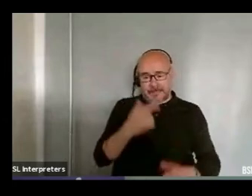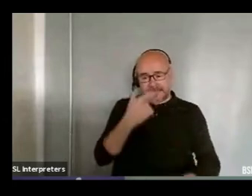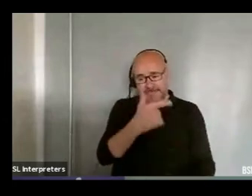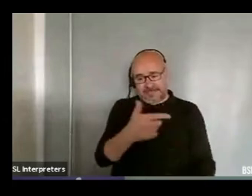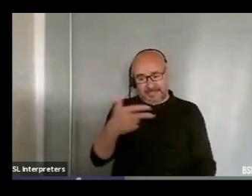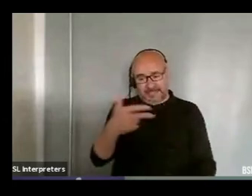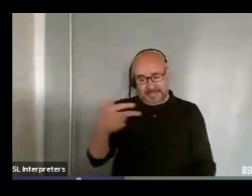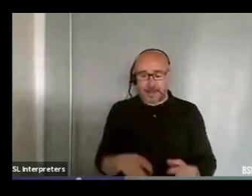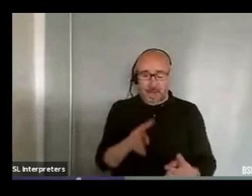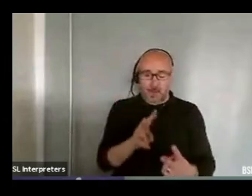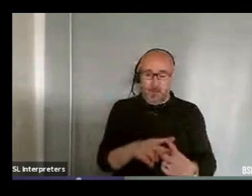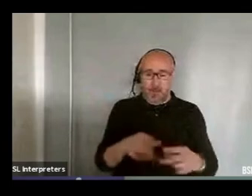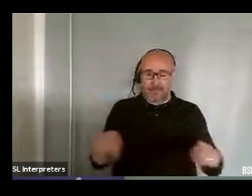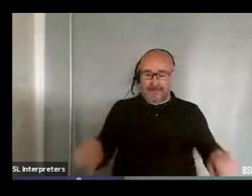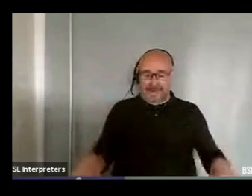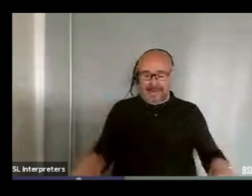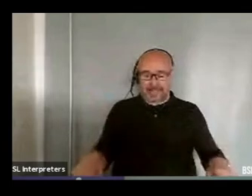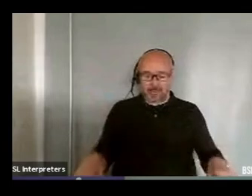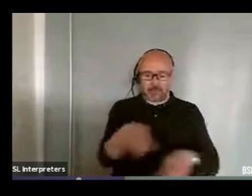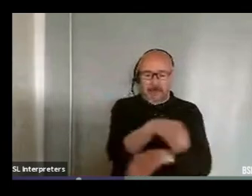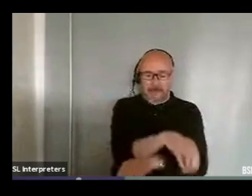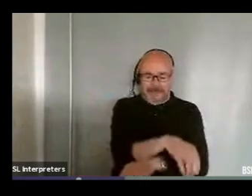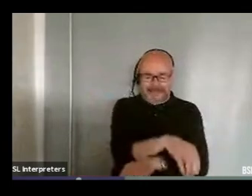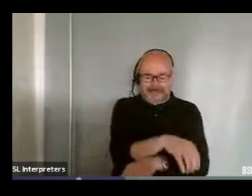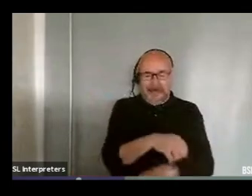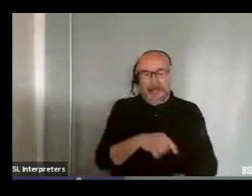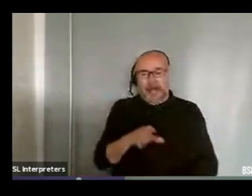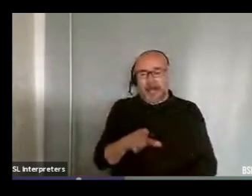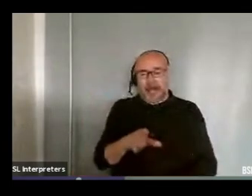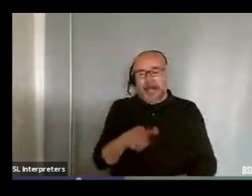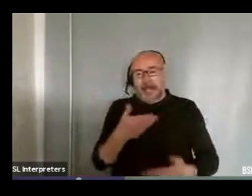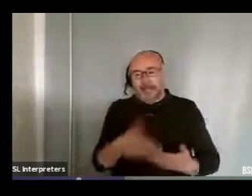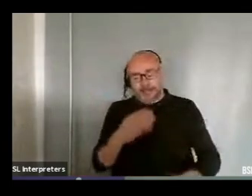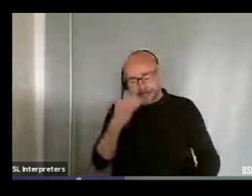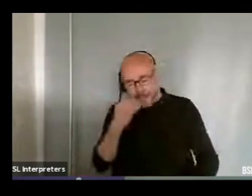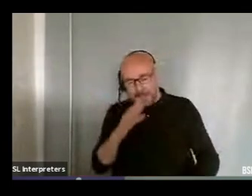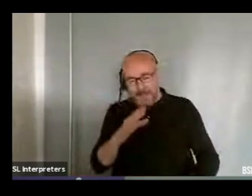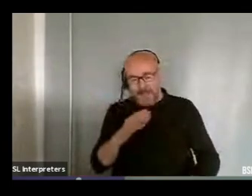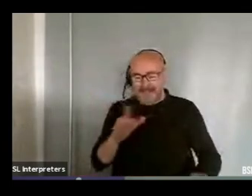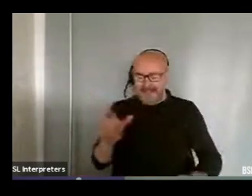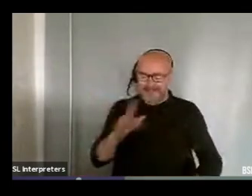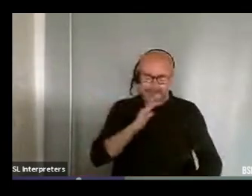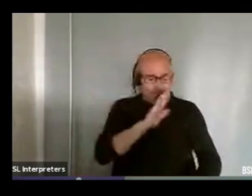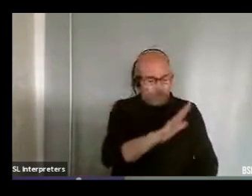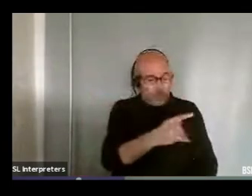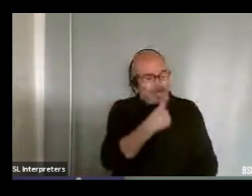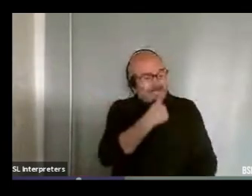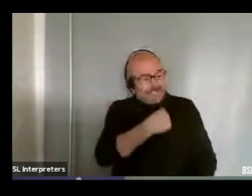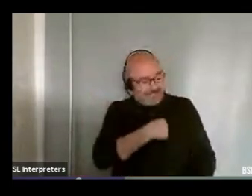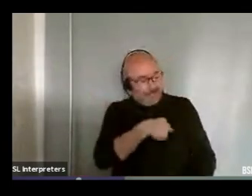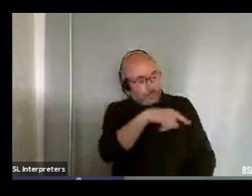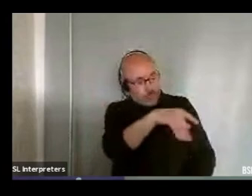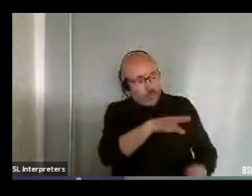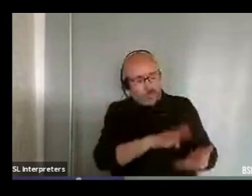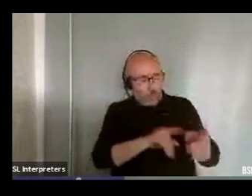He put his hands up and he said, "No, tell me about your mother." There was silence for a moment. And then one of my younger brothers,